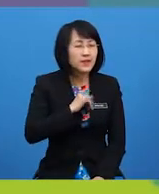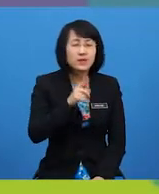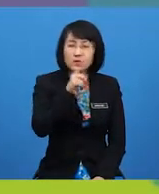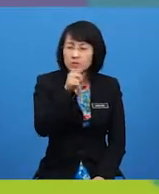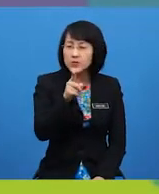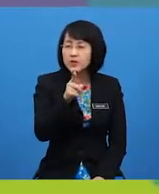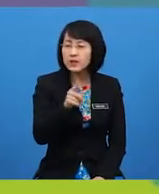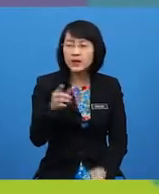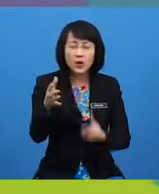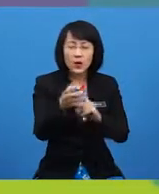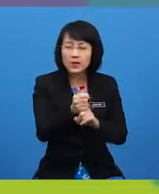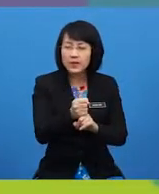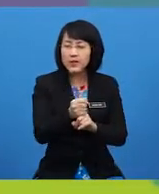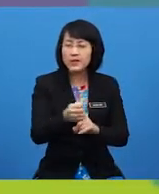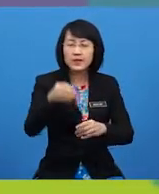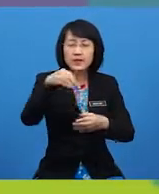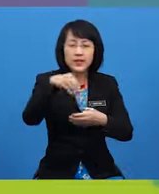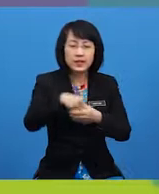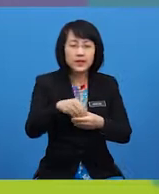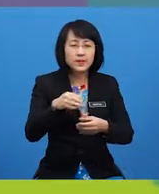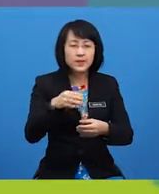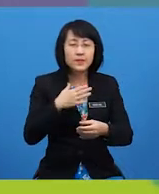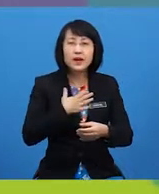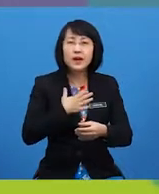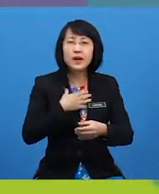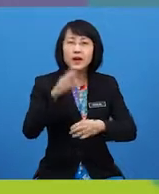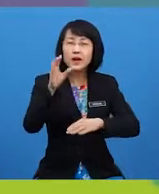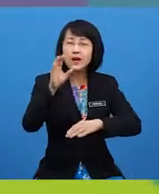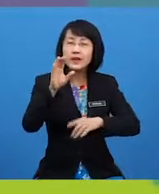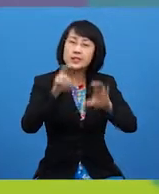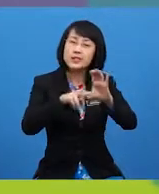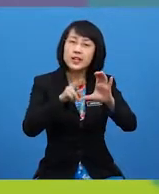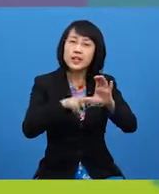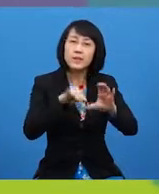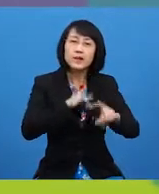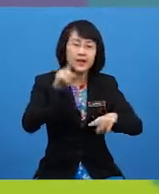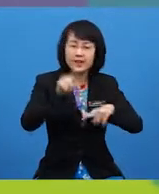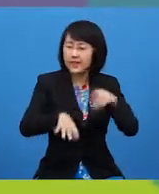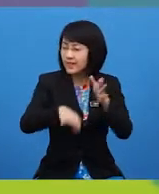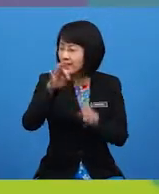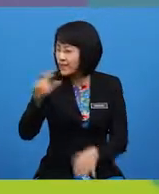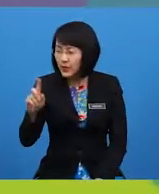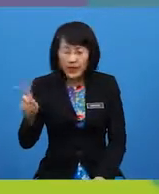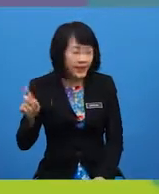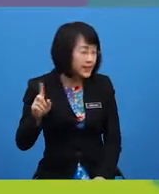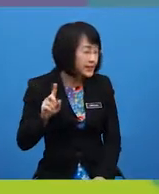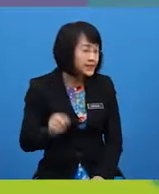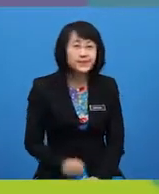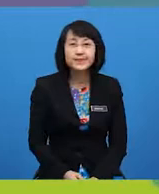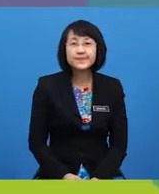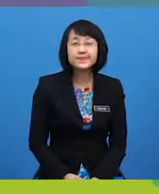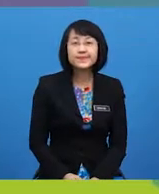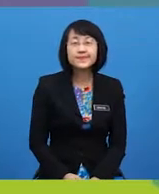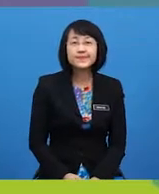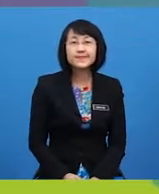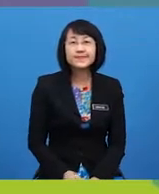was on my chair. I swear it was on my chair. But now I can't find it. Oh my god. Miss Hazrin.